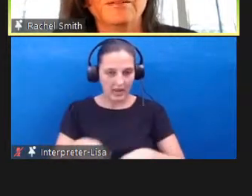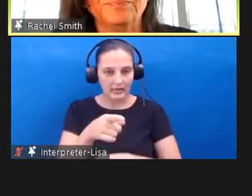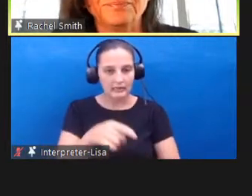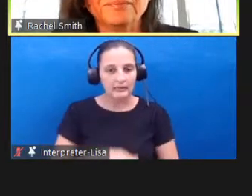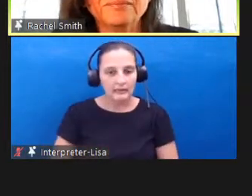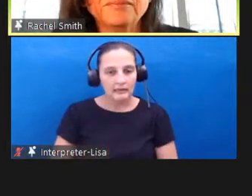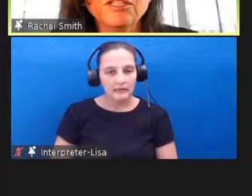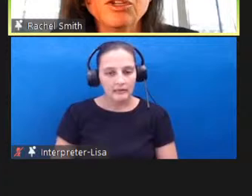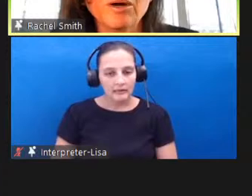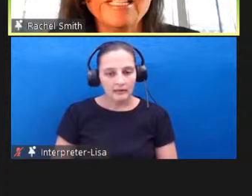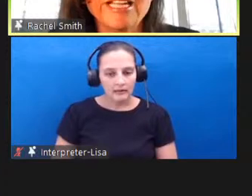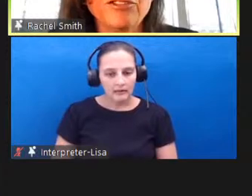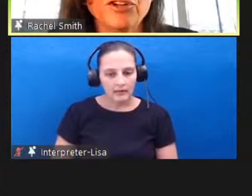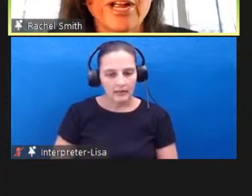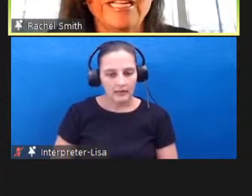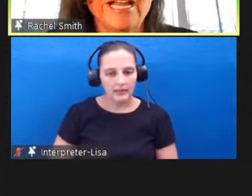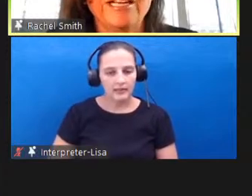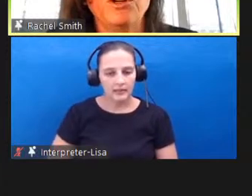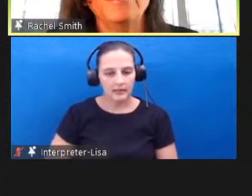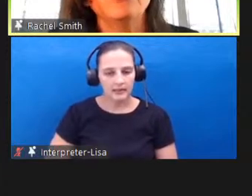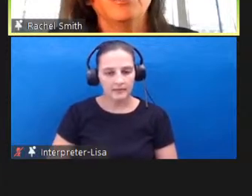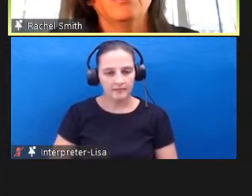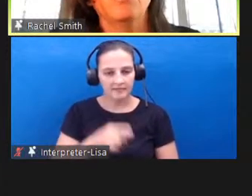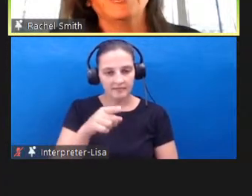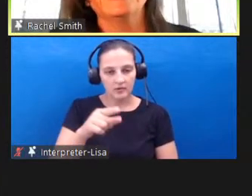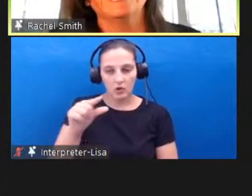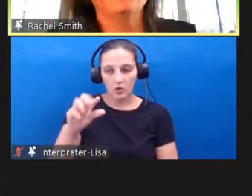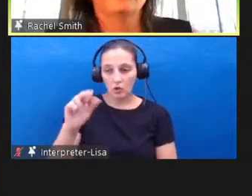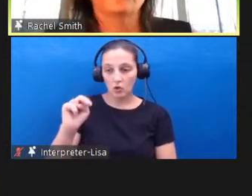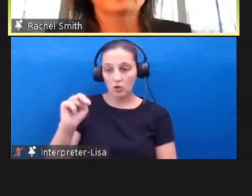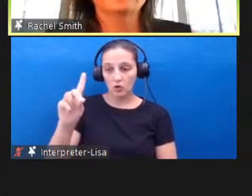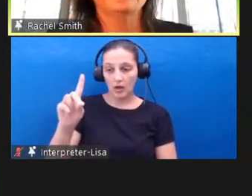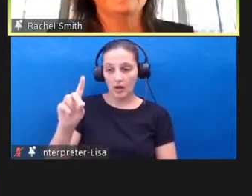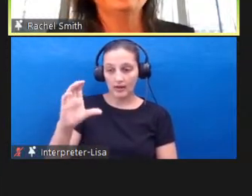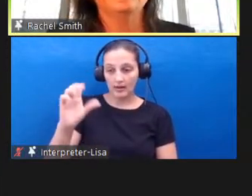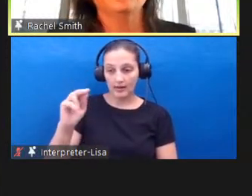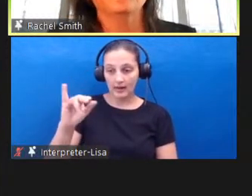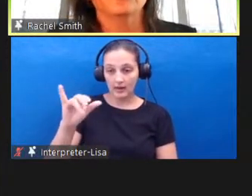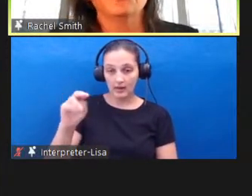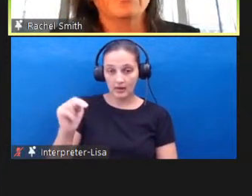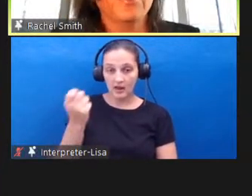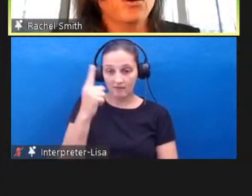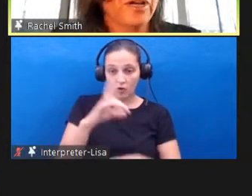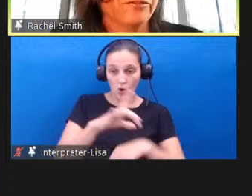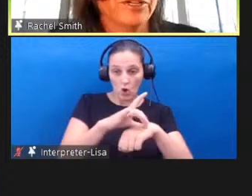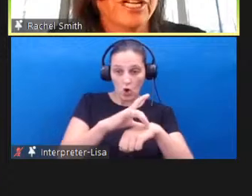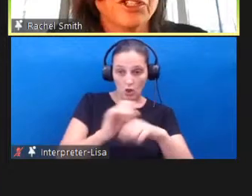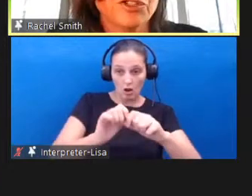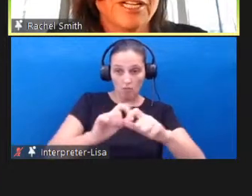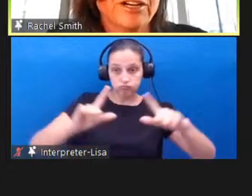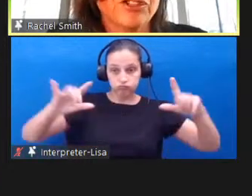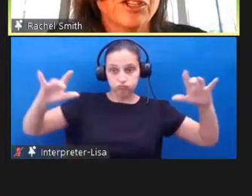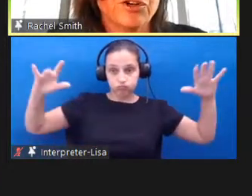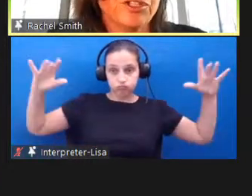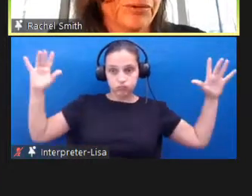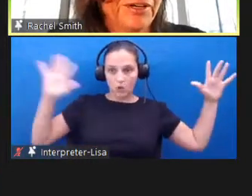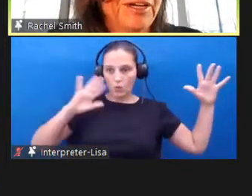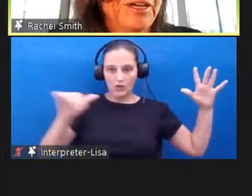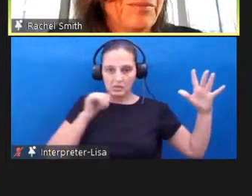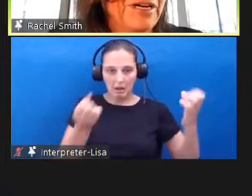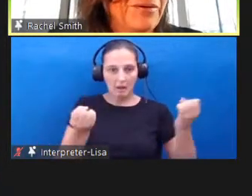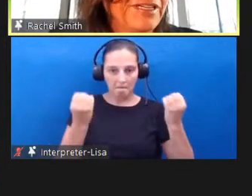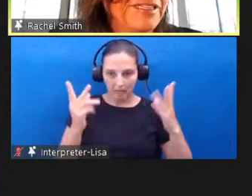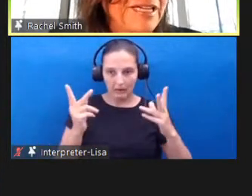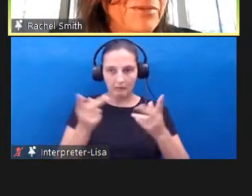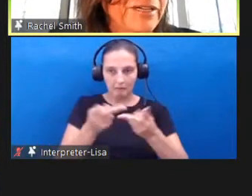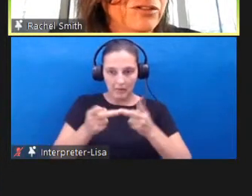it. So I'm going to take you to the Grand Canyon. We don't have, I want to take you from Earth to the end of the universe. We don't have a whole lot of locations we can actually go to,